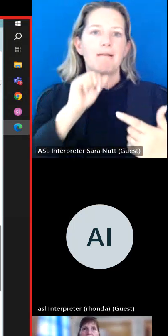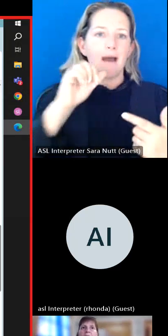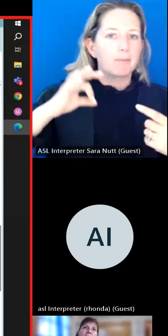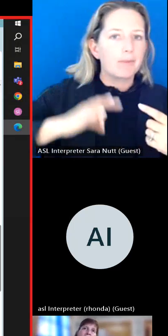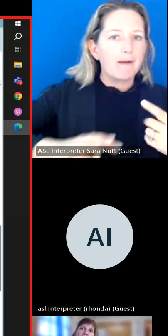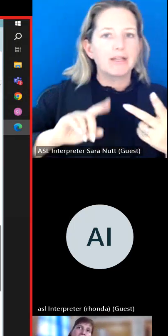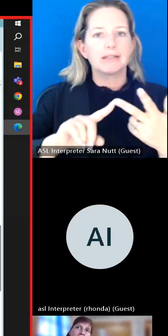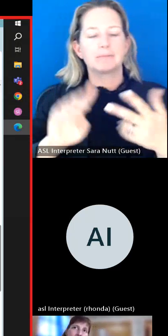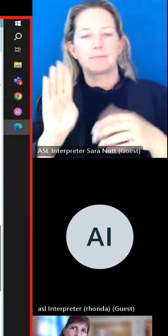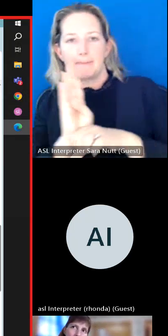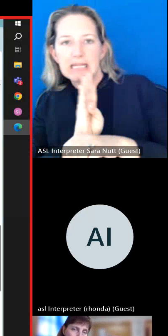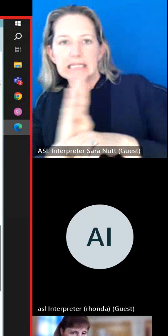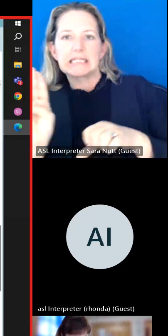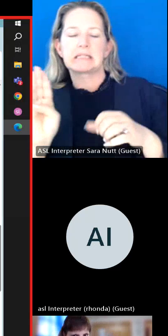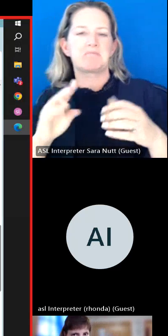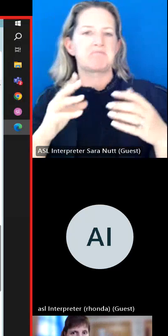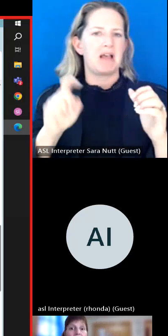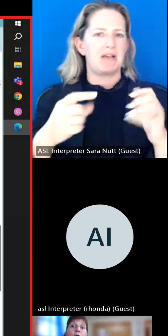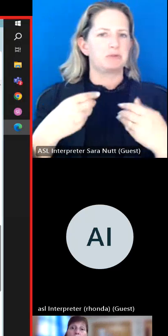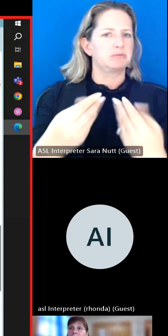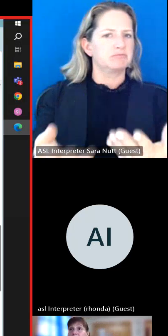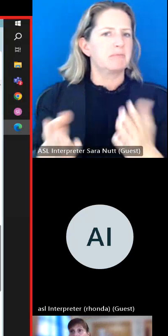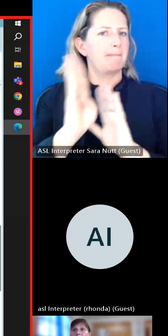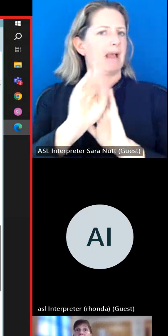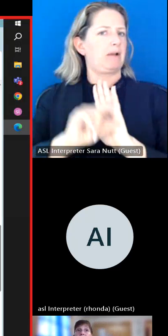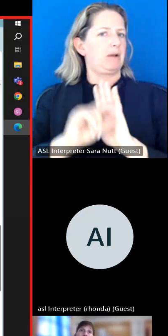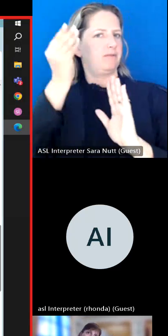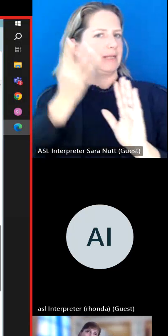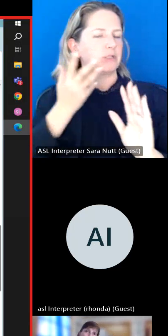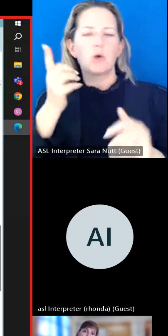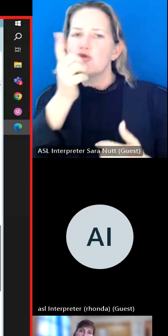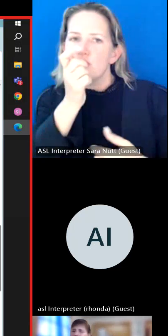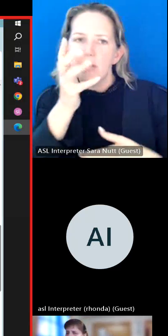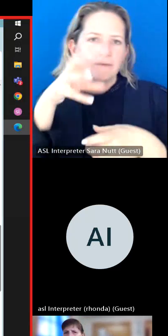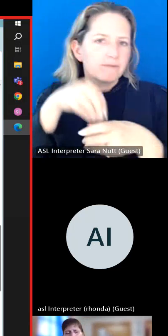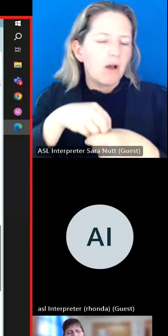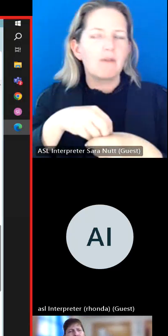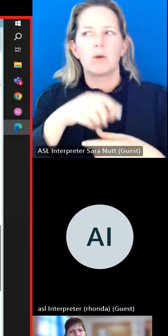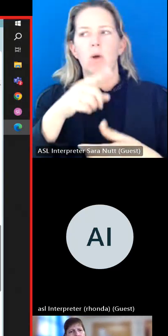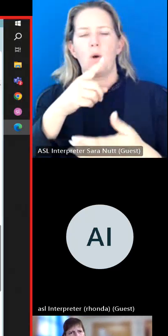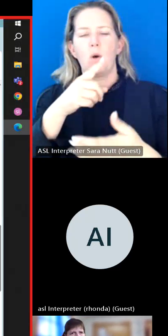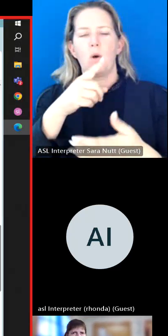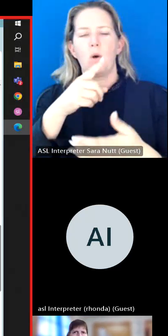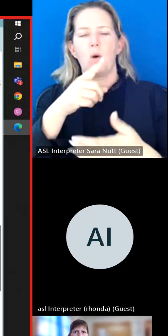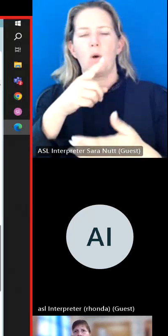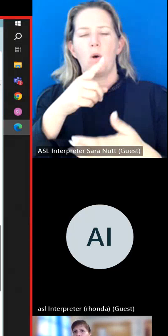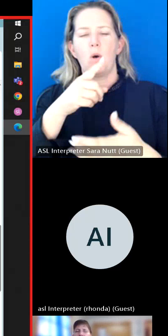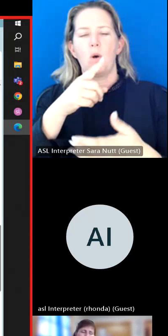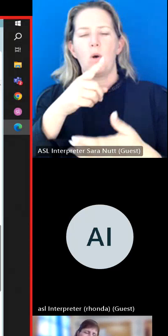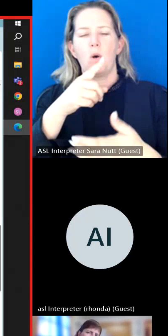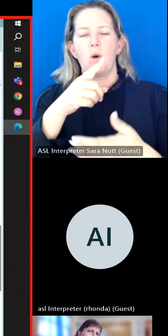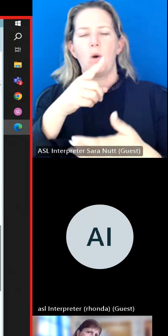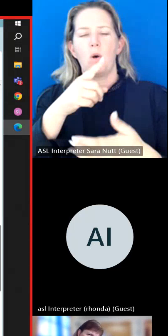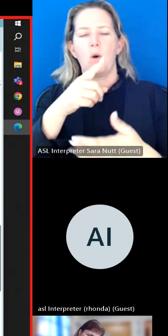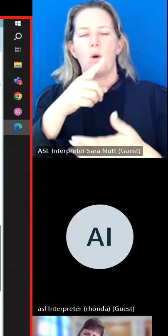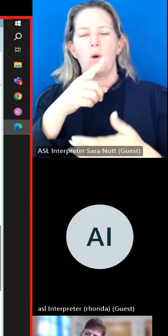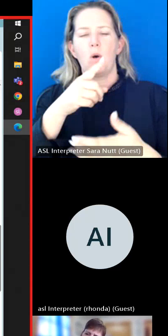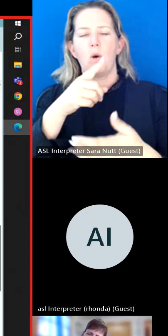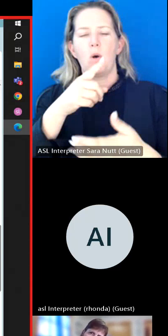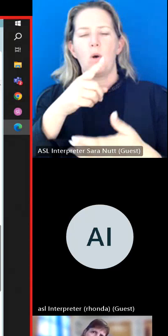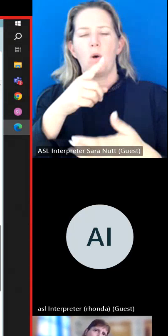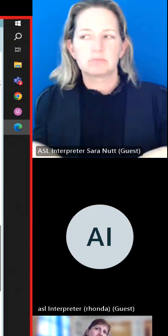business? And what's the setting? Who are the characters? What's the conflict? Is there a problem